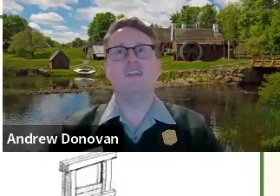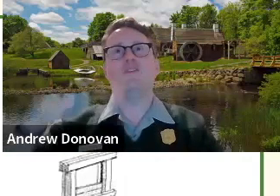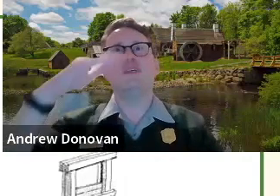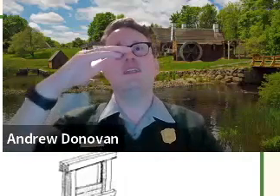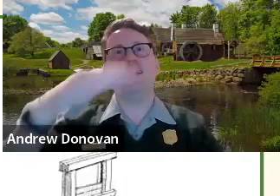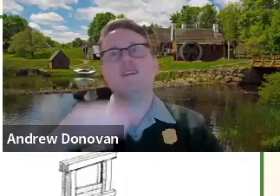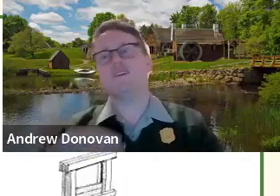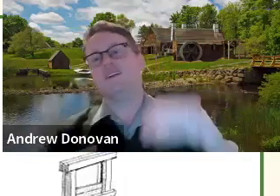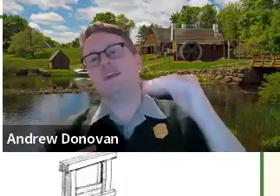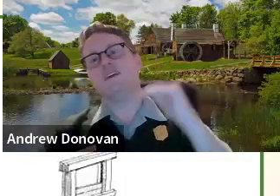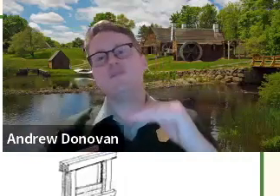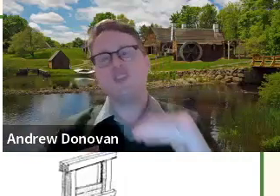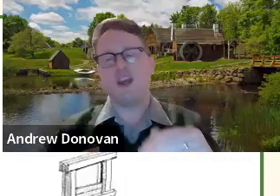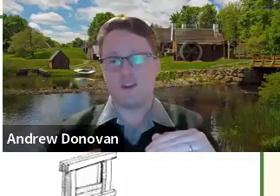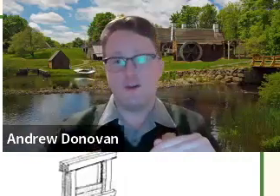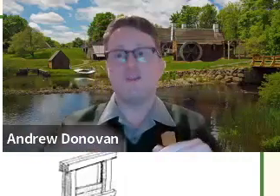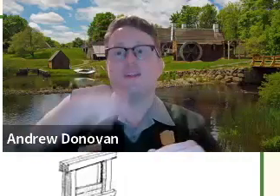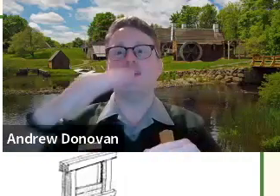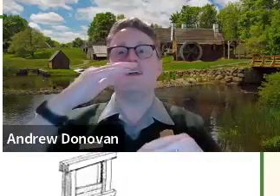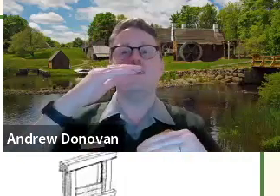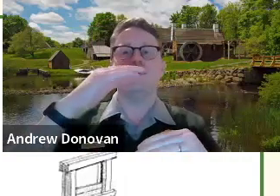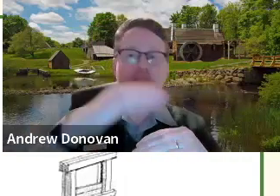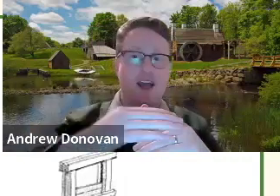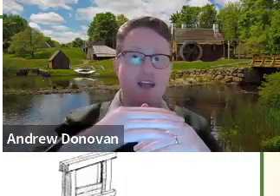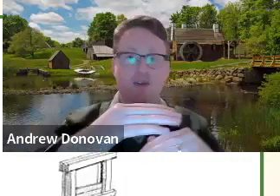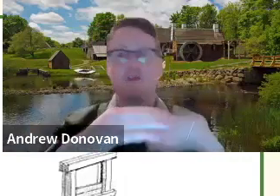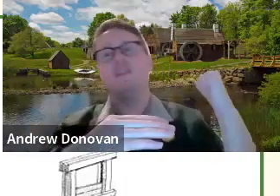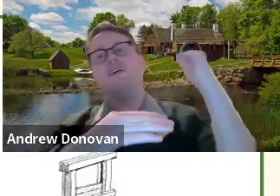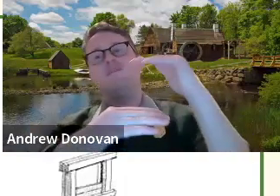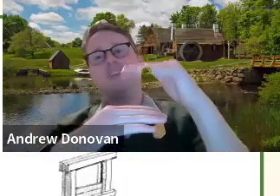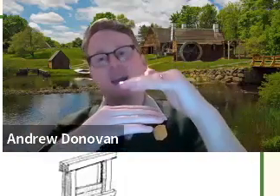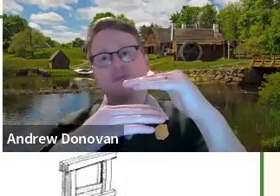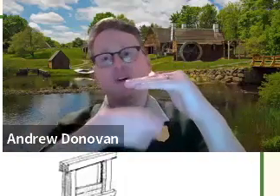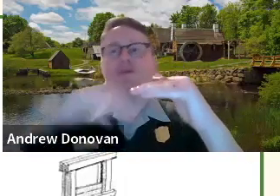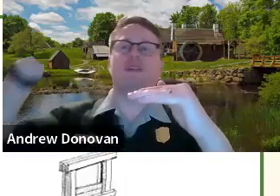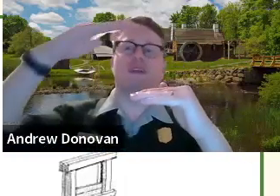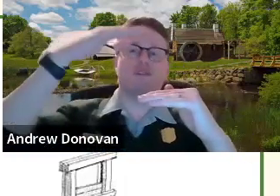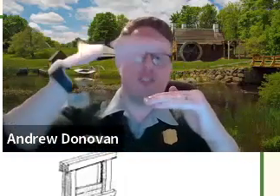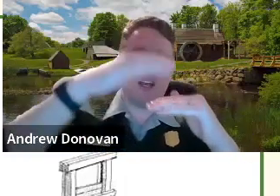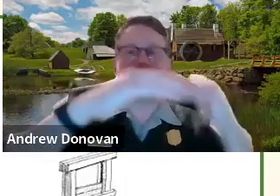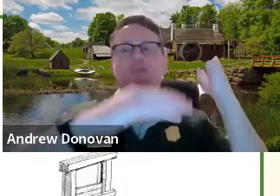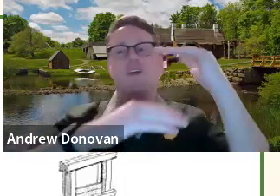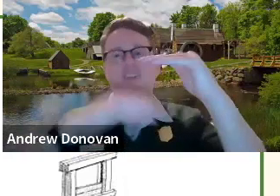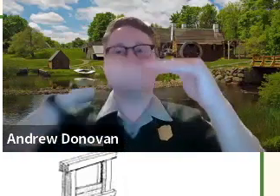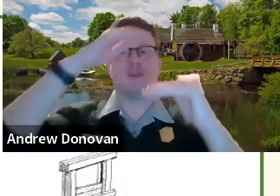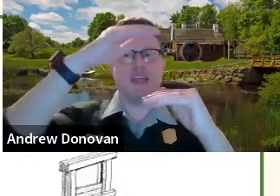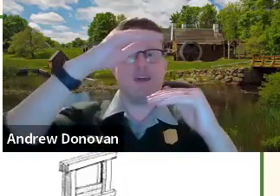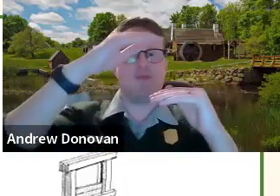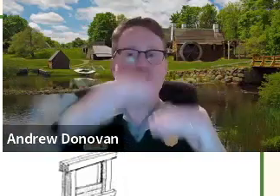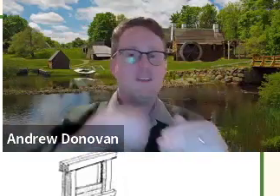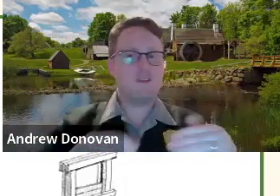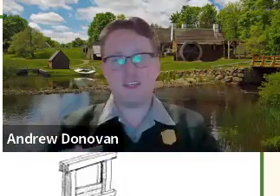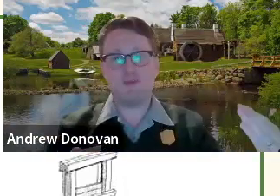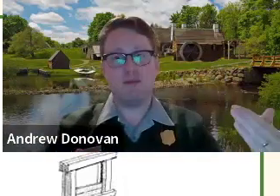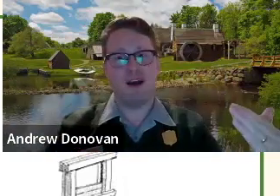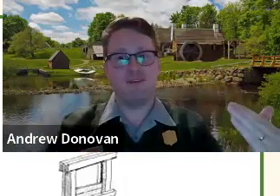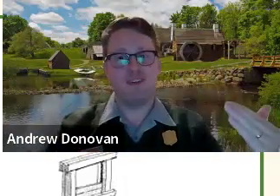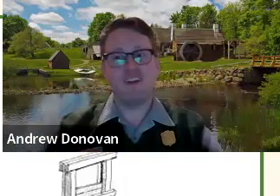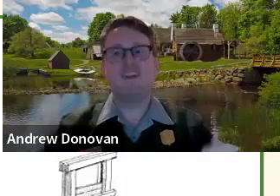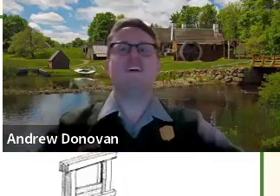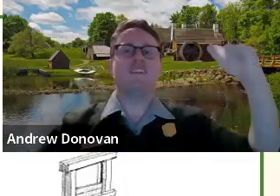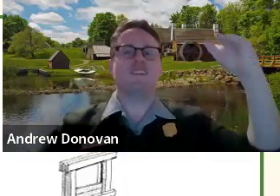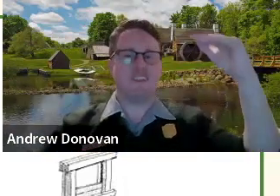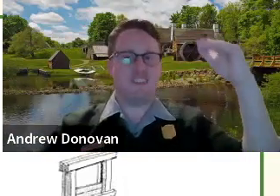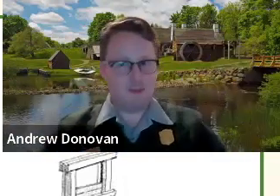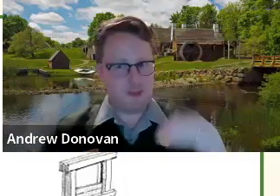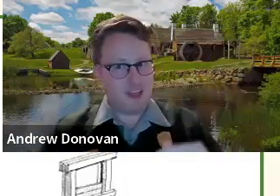illustration. And it's going to be layered, a layer of charcoal, a layer of iron ore, a layer of gabbro, a layer of charcoal, iron ore, gabbro, sort of like a big